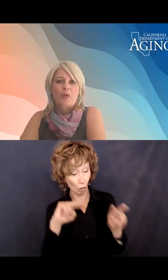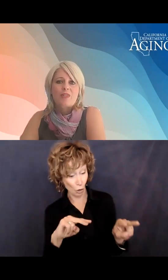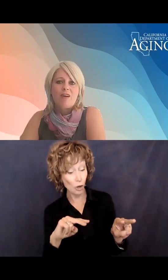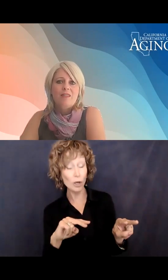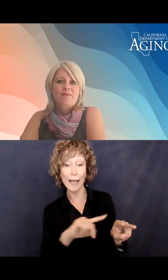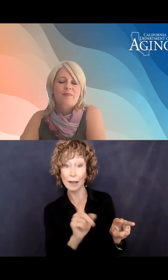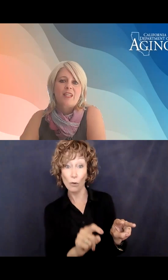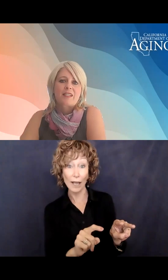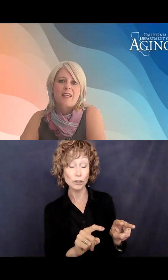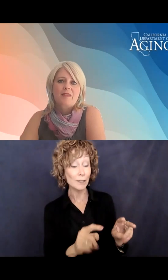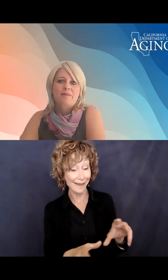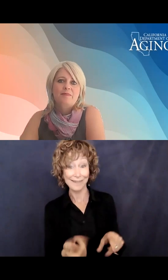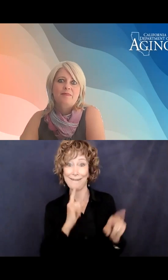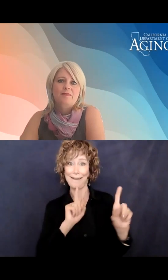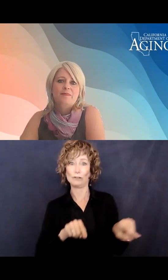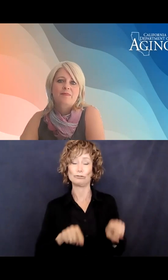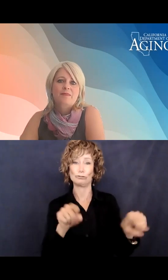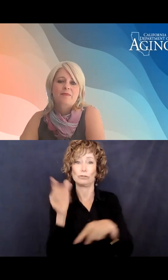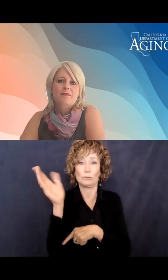presentation goes on. Next slide.